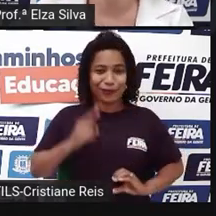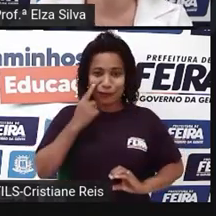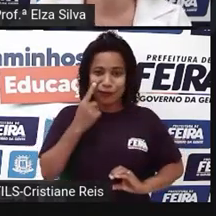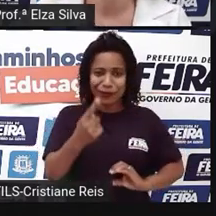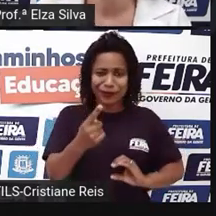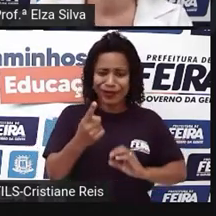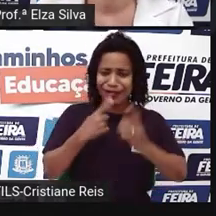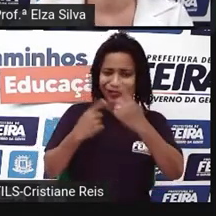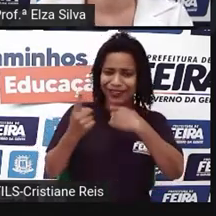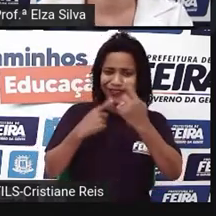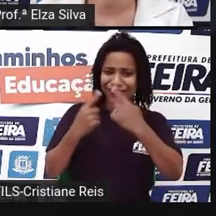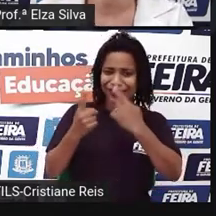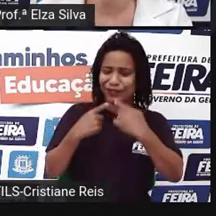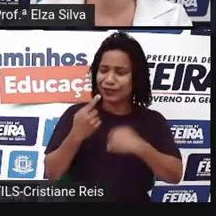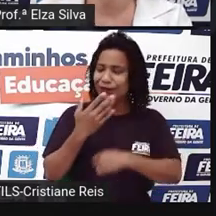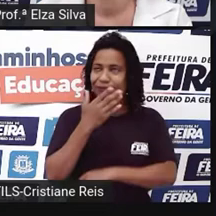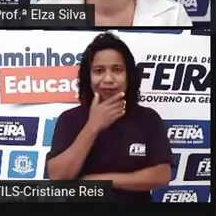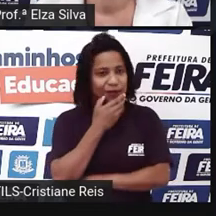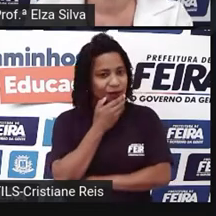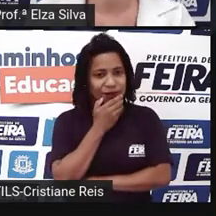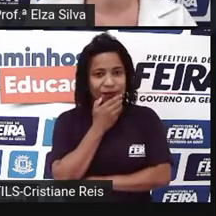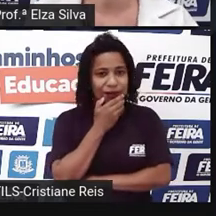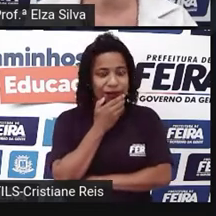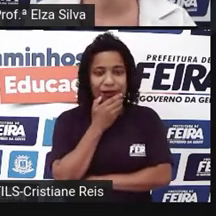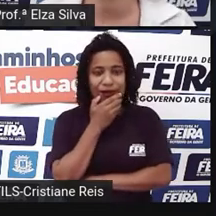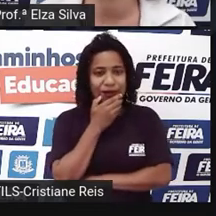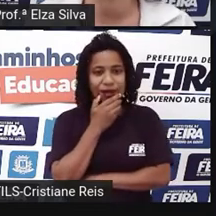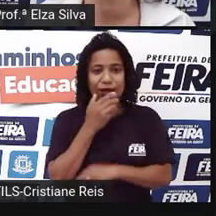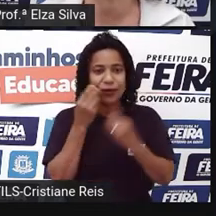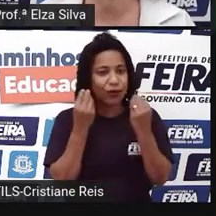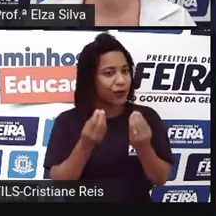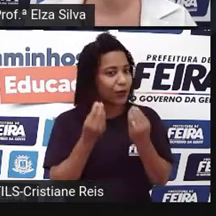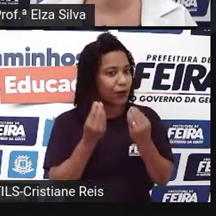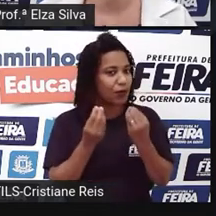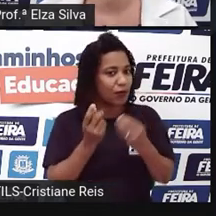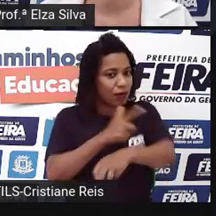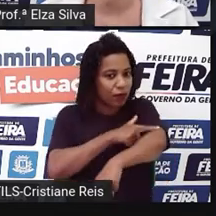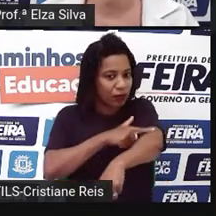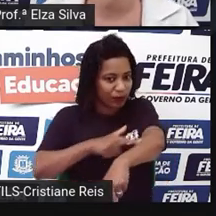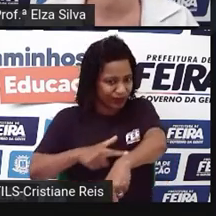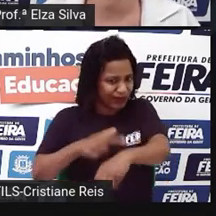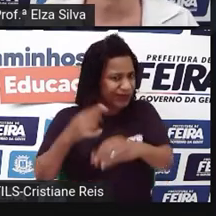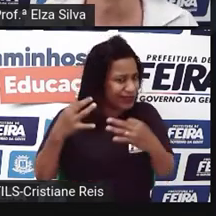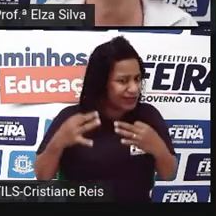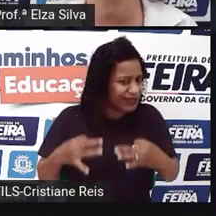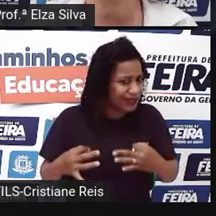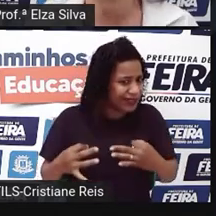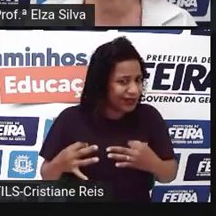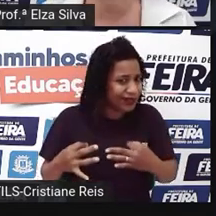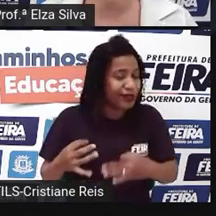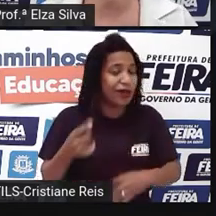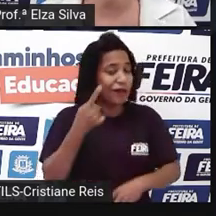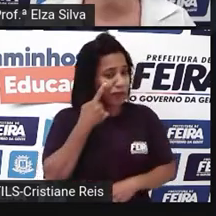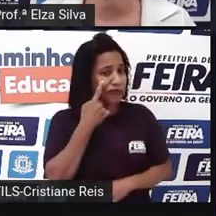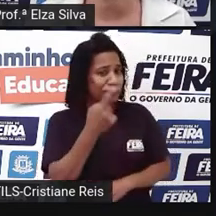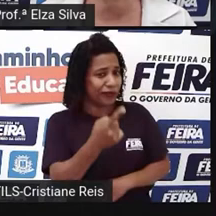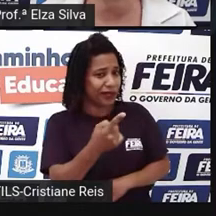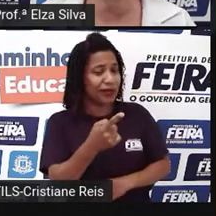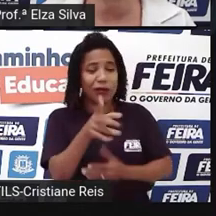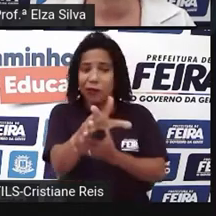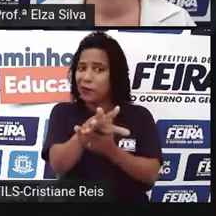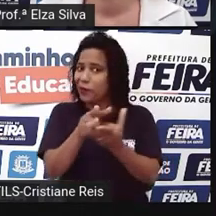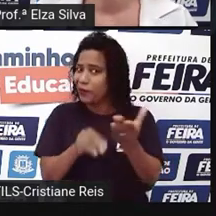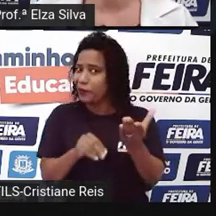de emprego? Gente, vamos comentar a respeito do comportamento dele para que a gente jamais repita isso aí.